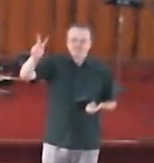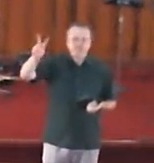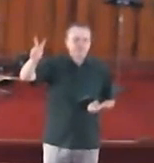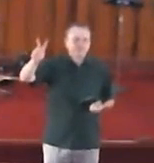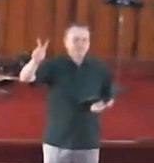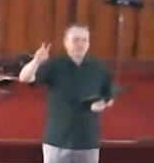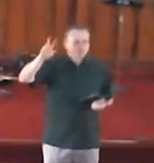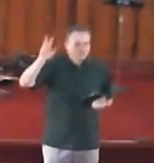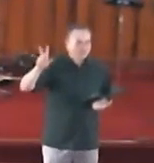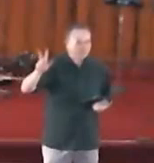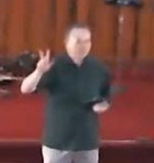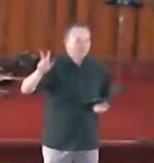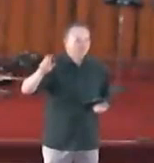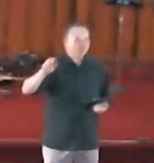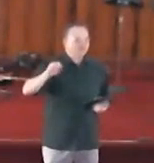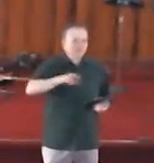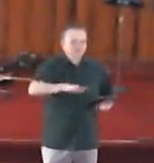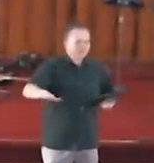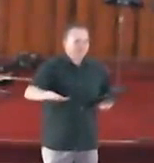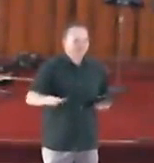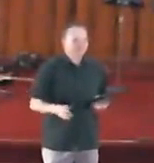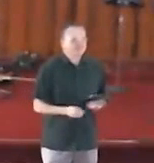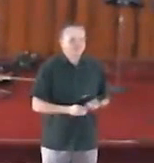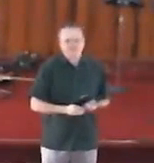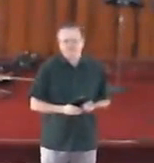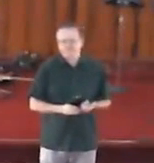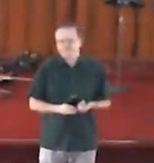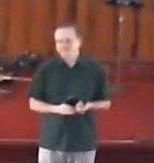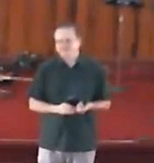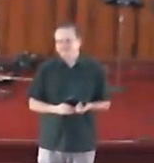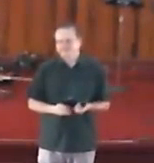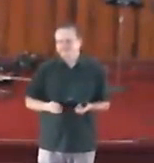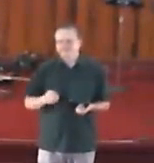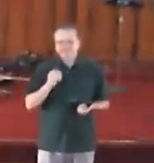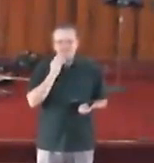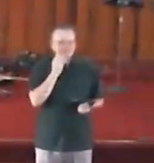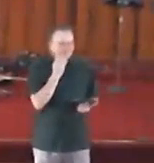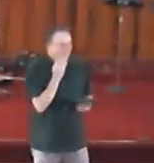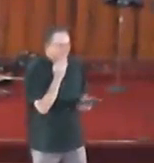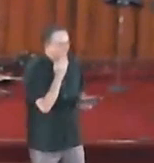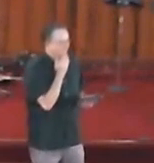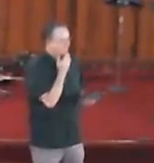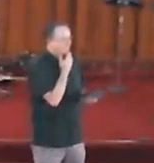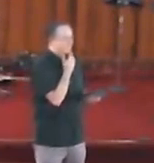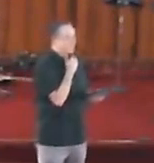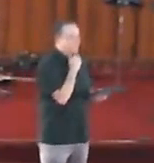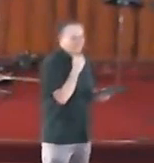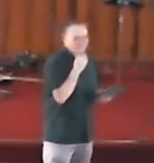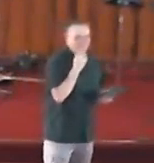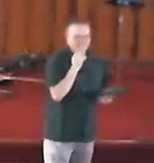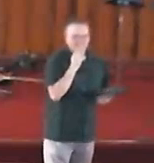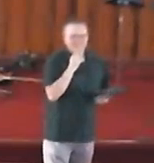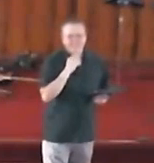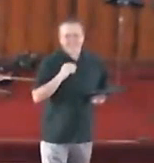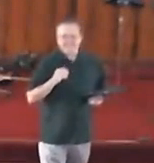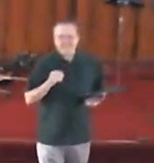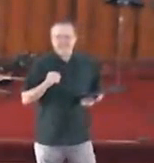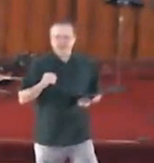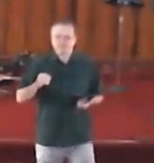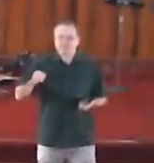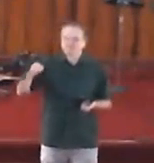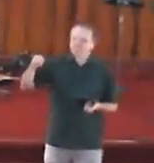2 años en ese país usando el vehículo sin arrancador. And he spent 2 years in that country using this car without a